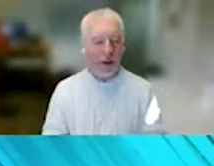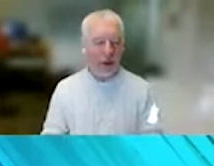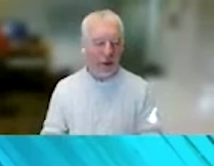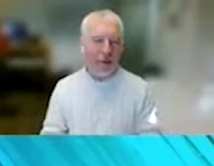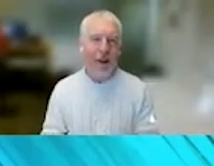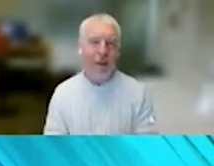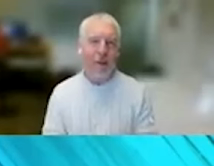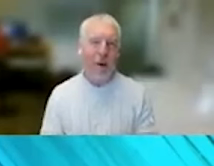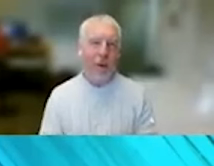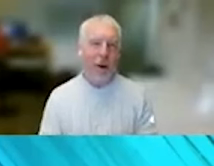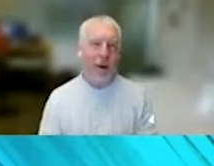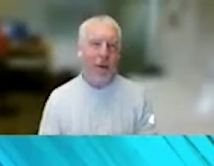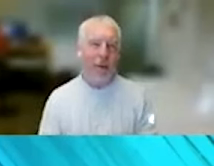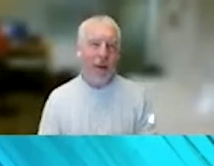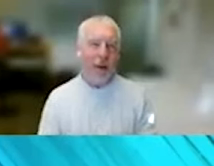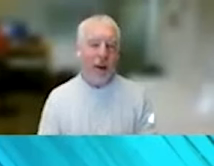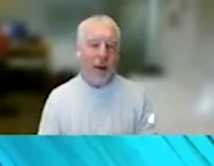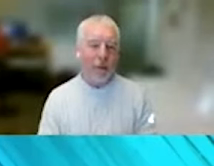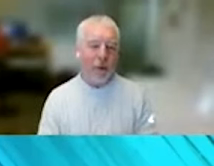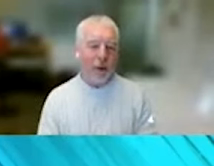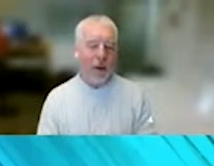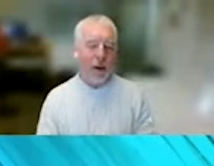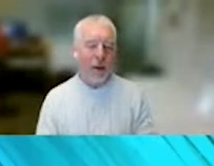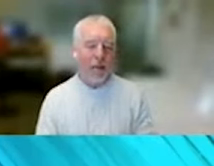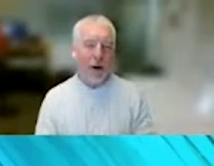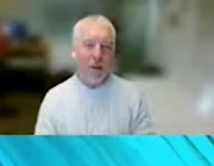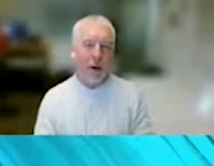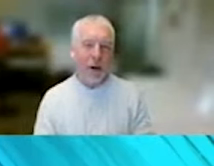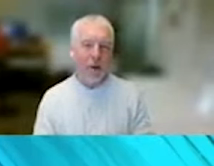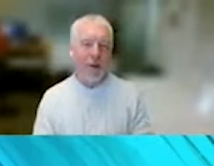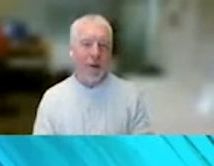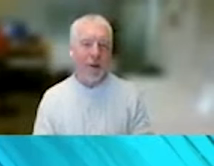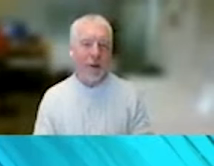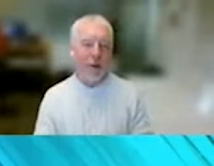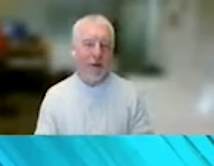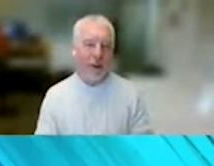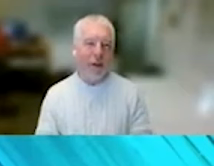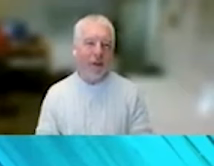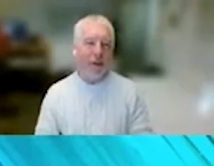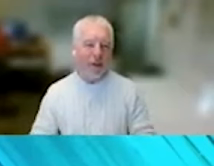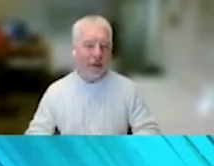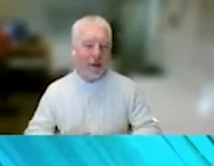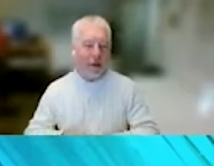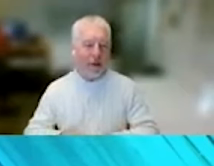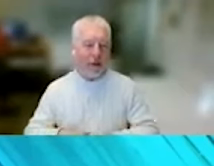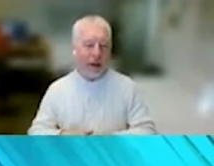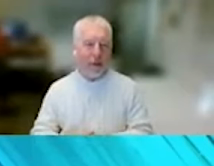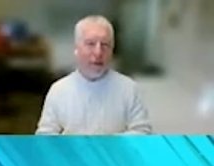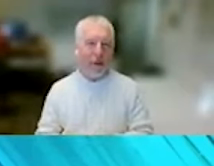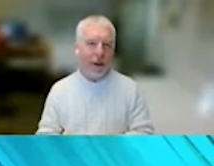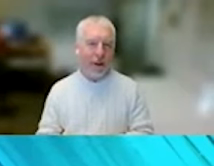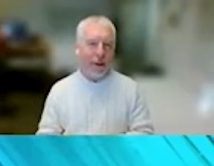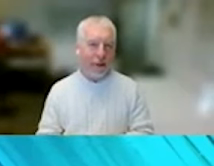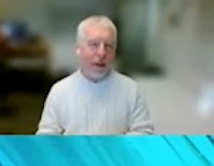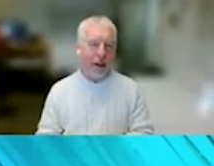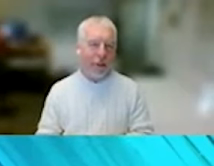recognition technology is advanced to the point where it's really powerful and inexpensive. So it's really easy to create